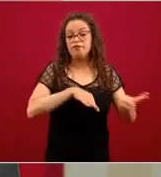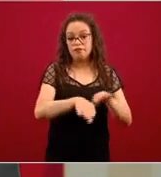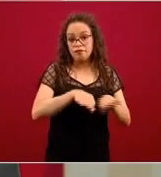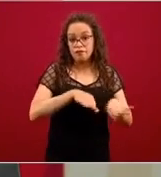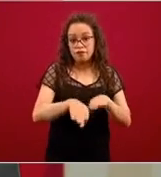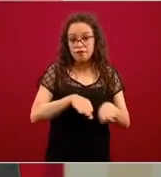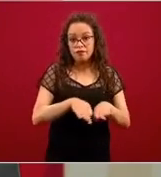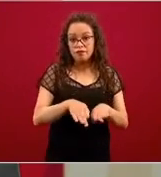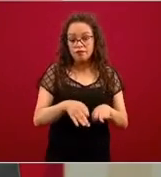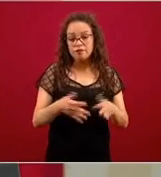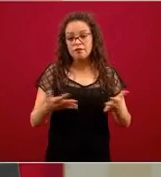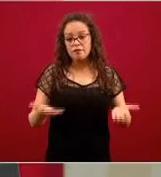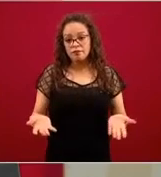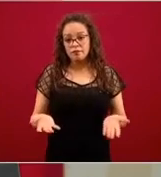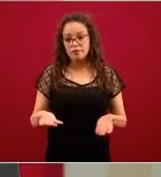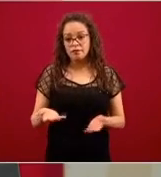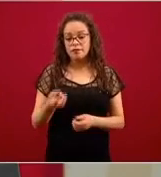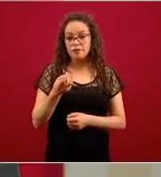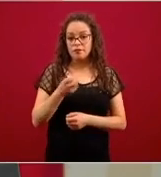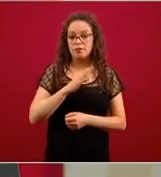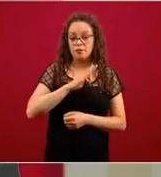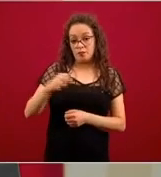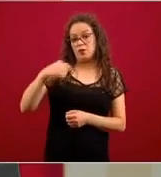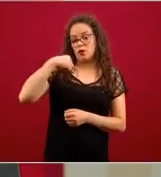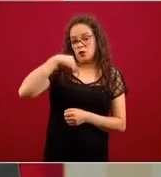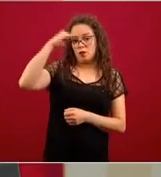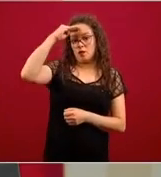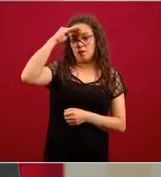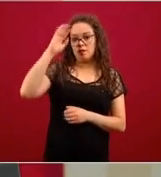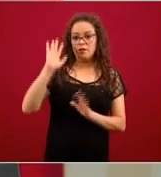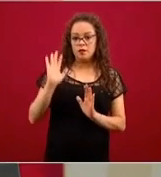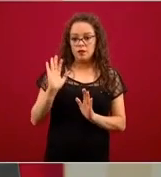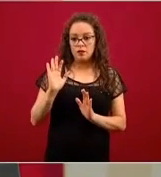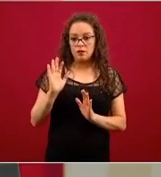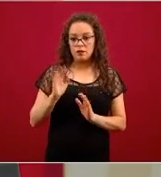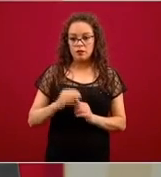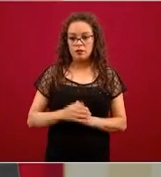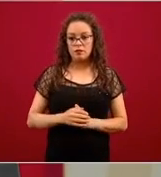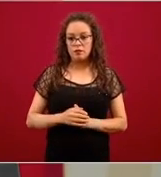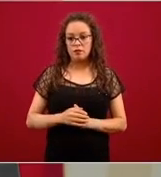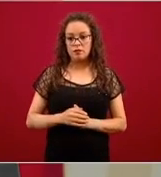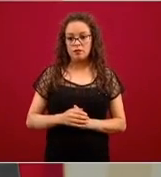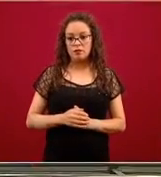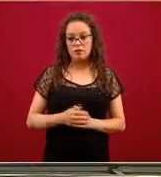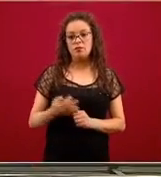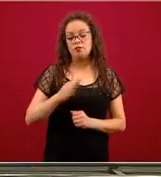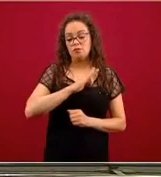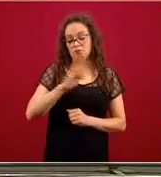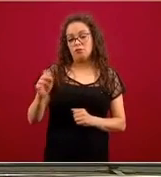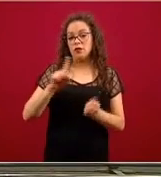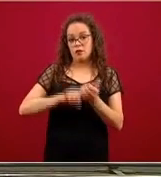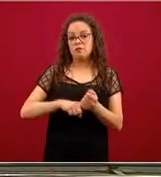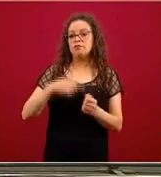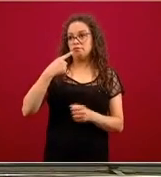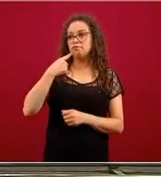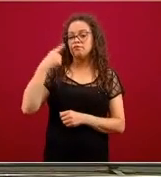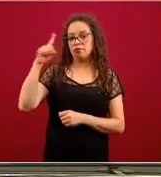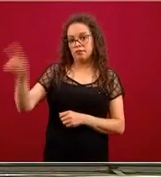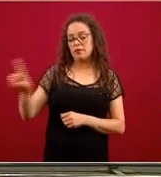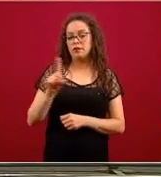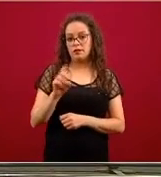that factory, then I guess that would be a